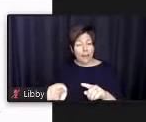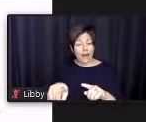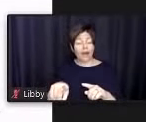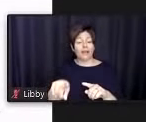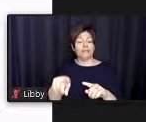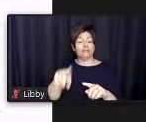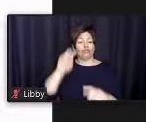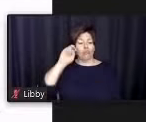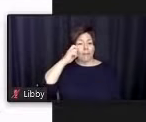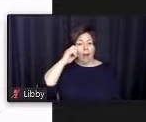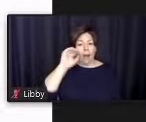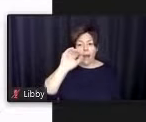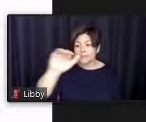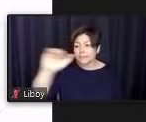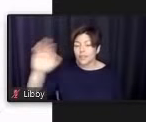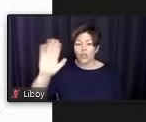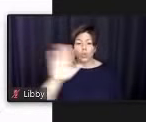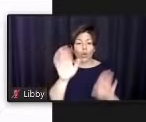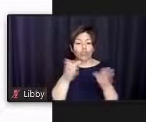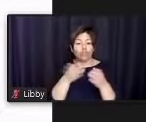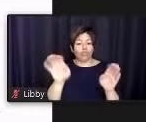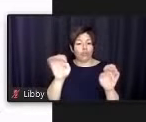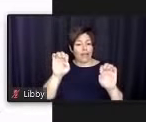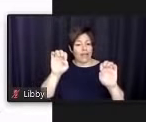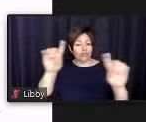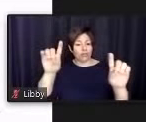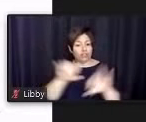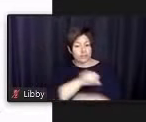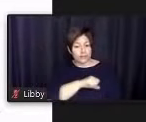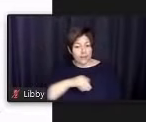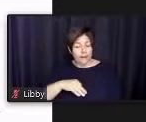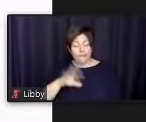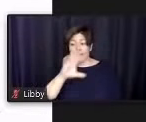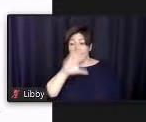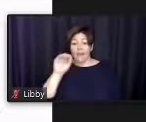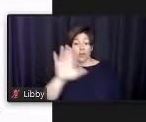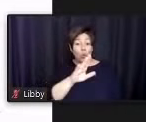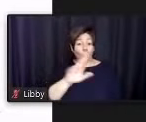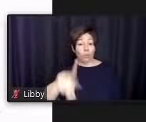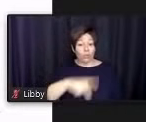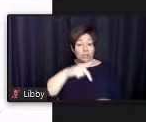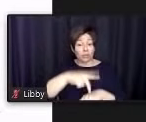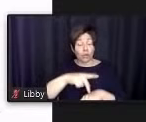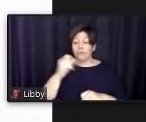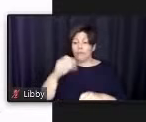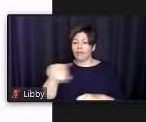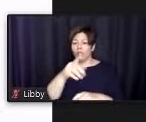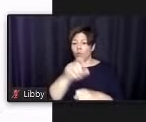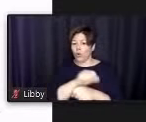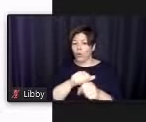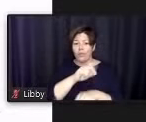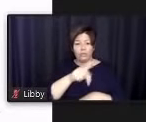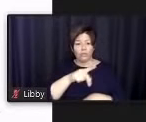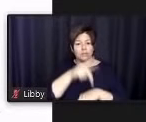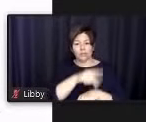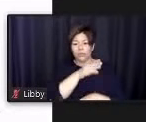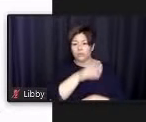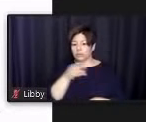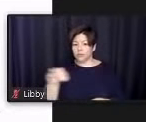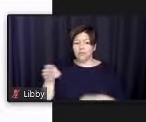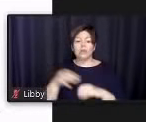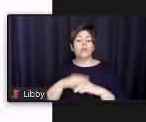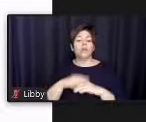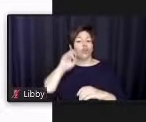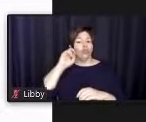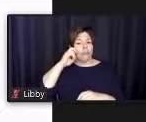remind your general education staff, and remind your principals. Many of you know that I work with principals a lot.